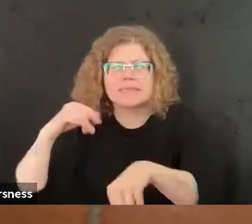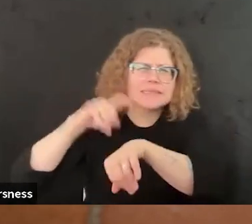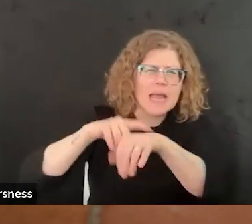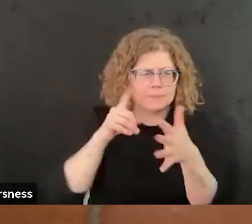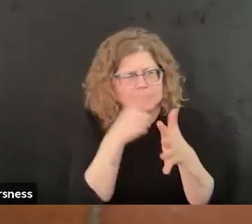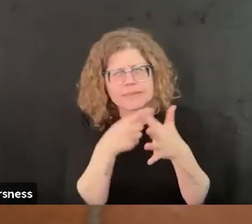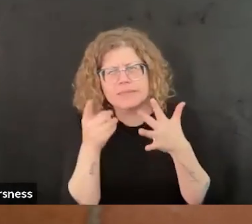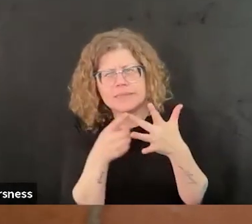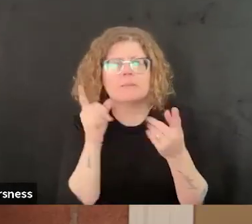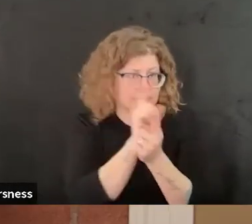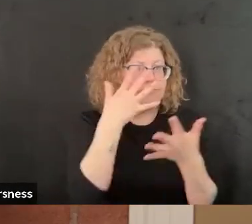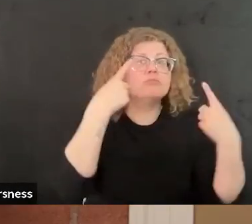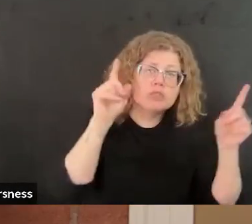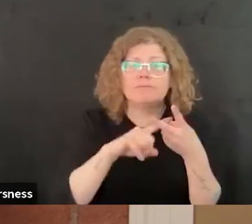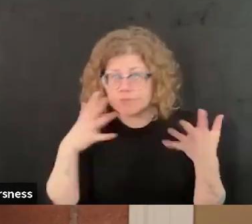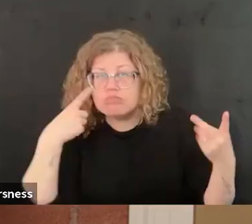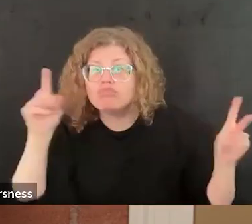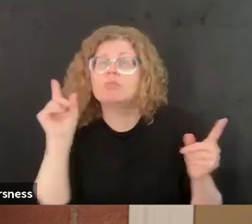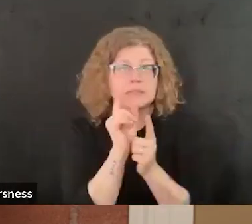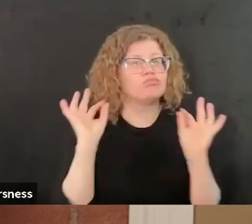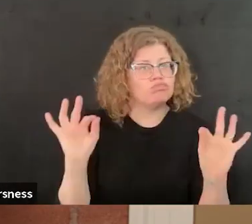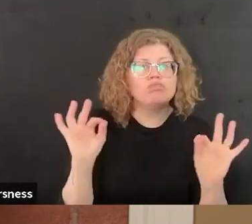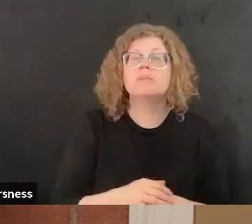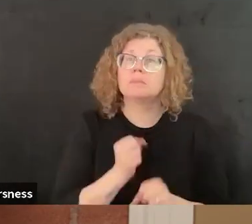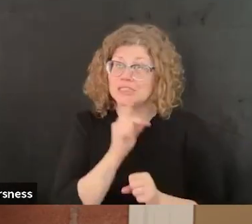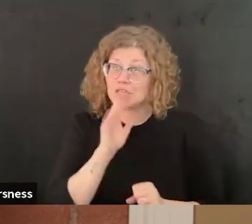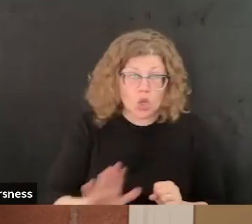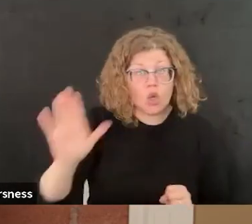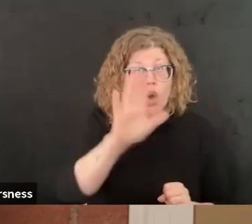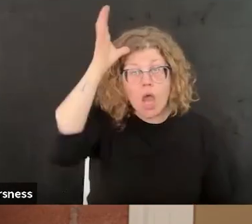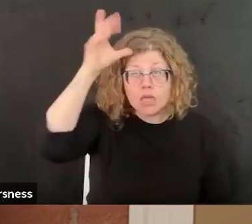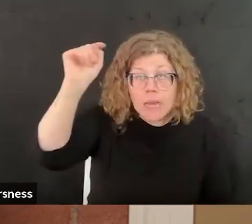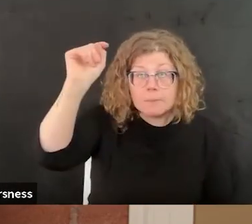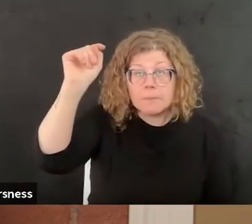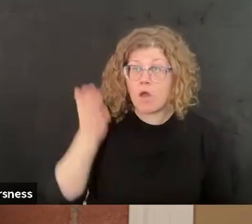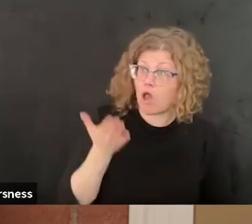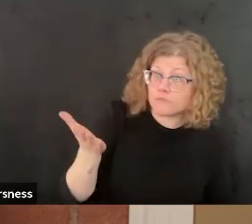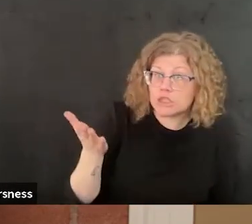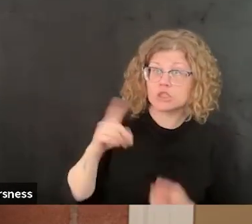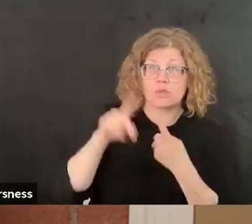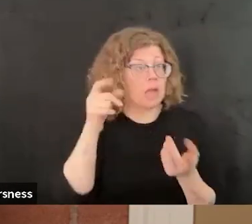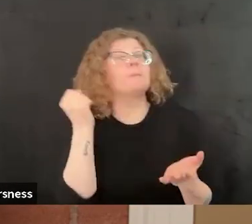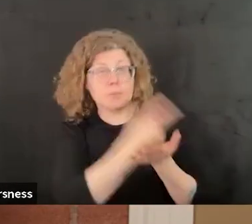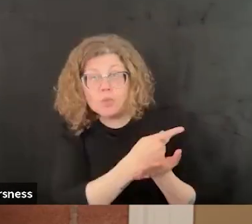way that's going to benefit you. So you want to make sure, for instance, that after your concept has been